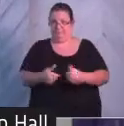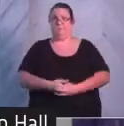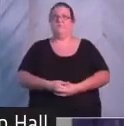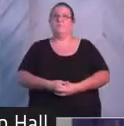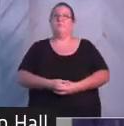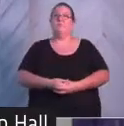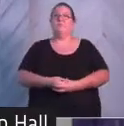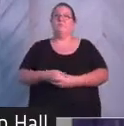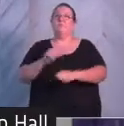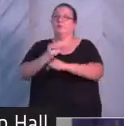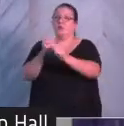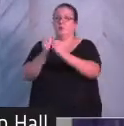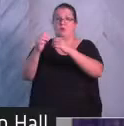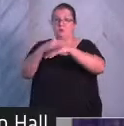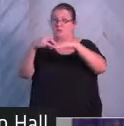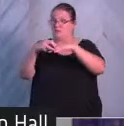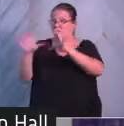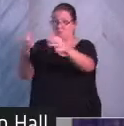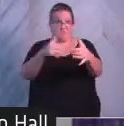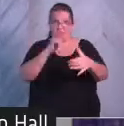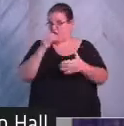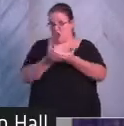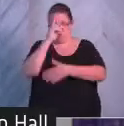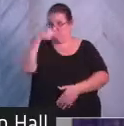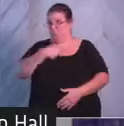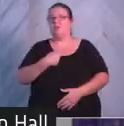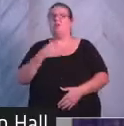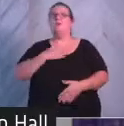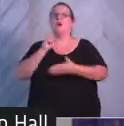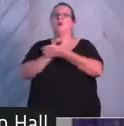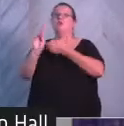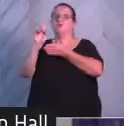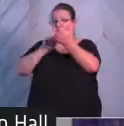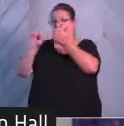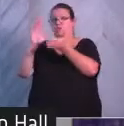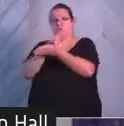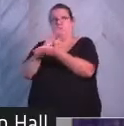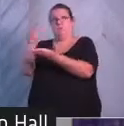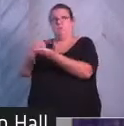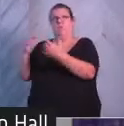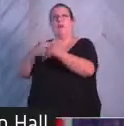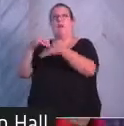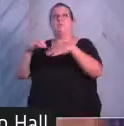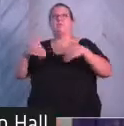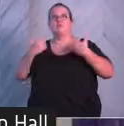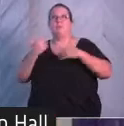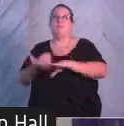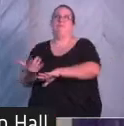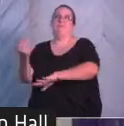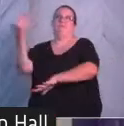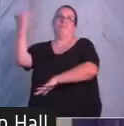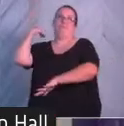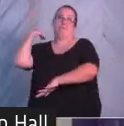Working with Indigenous populations is not new to me. My actual university research paper was on Aboriginal youth way back